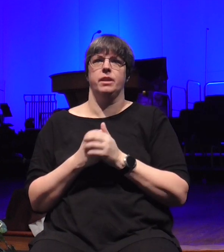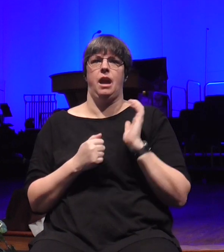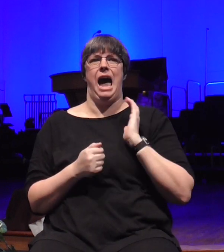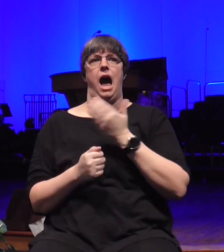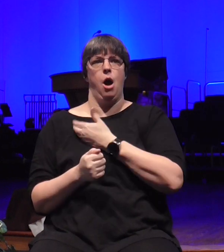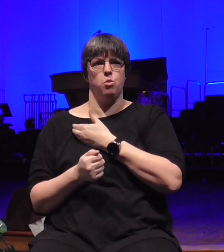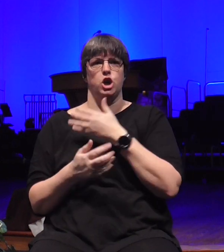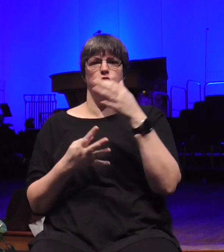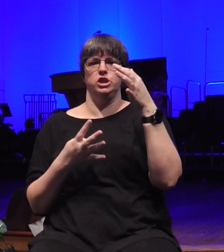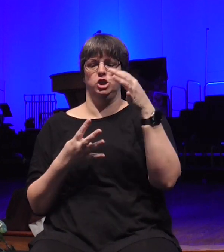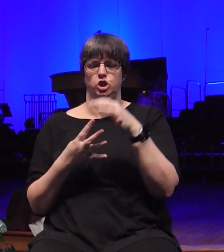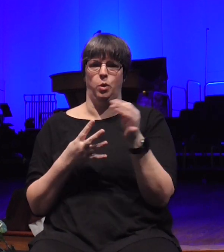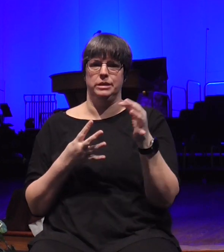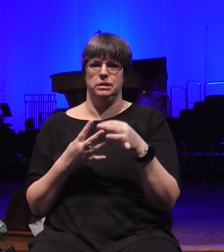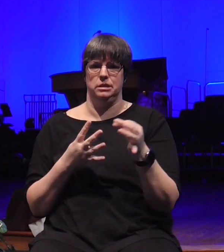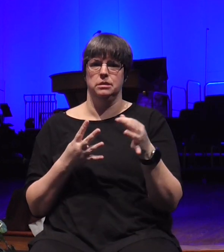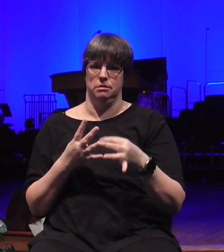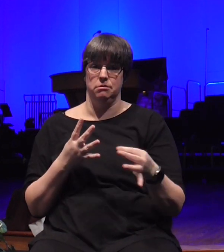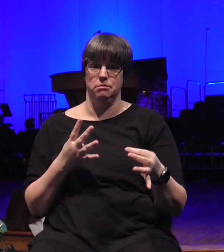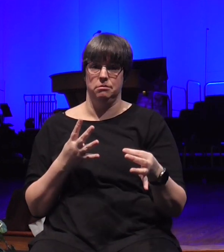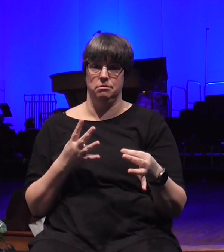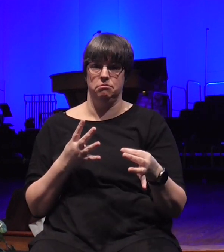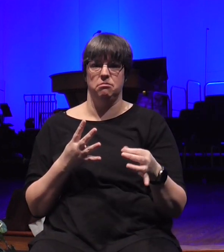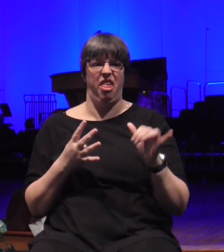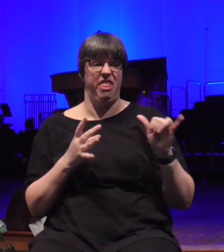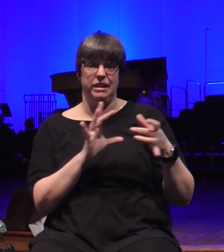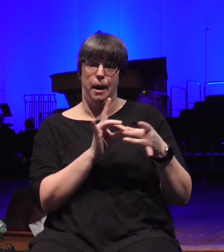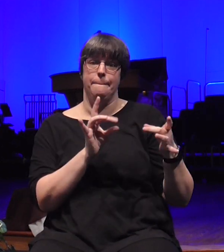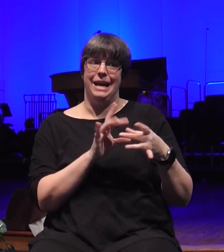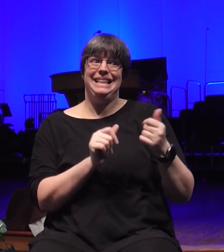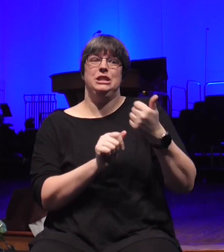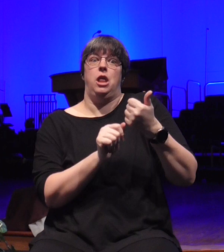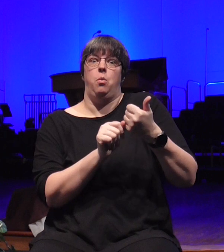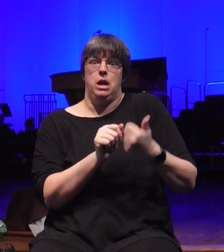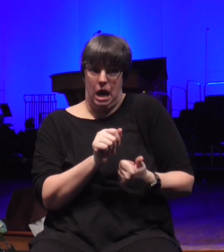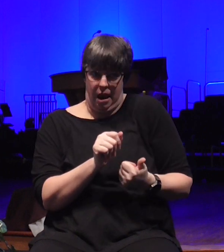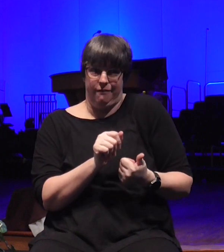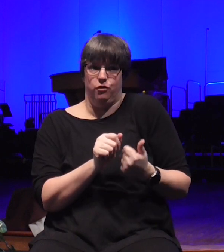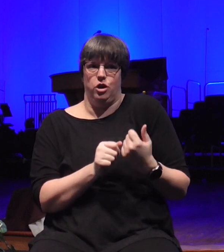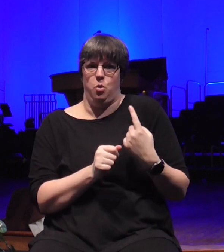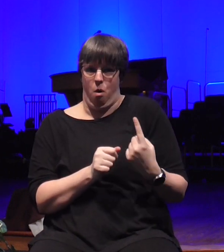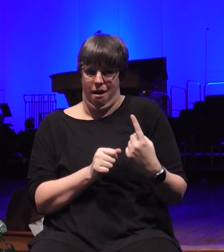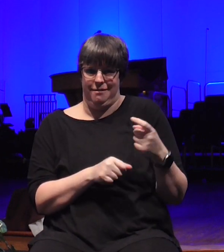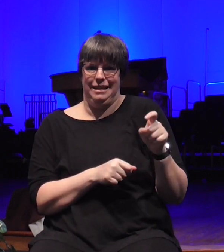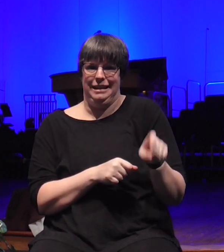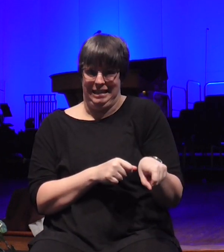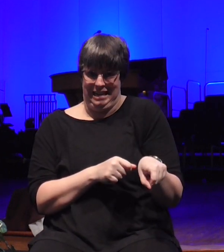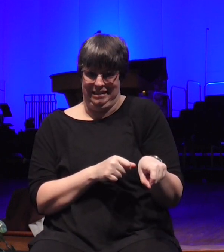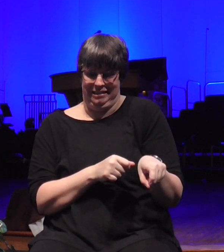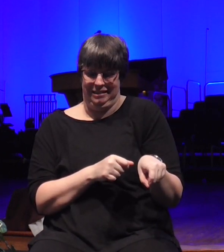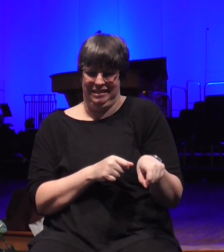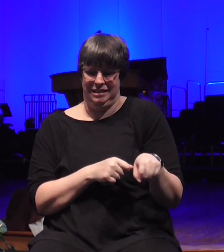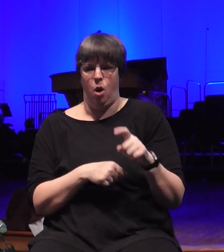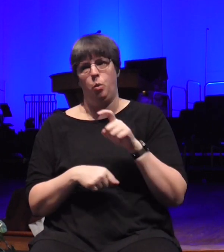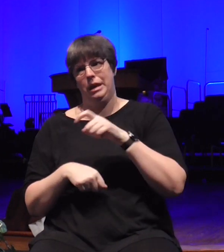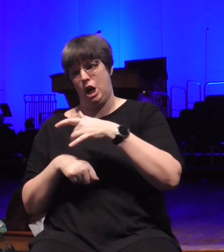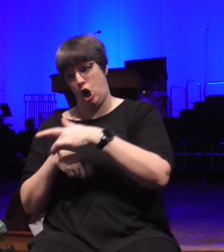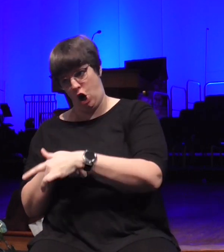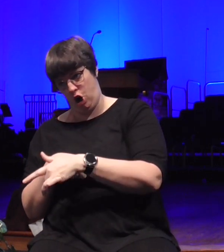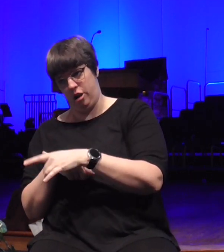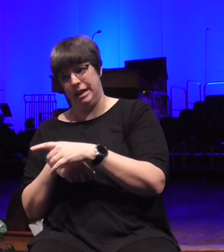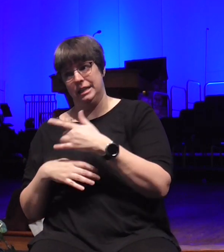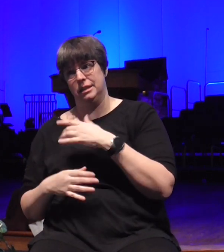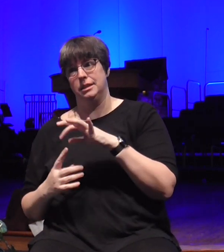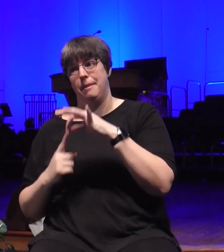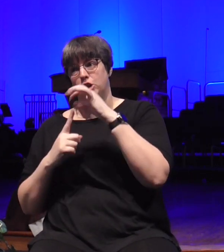life. Choosing. That's a message every one of us needs, and we need it early on as we can get it, especially